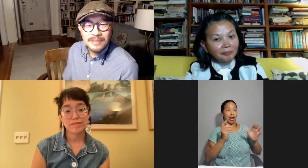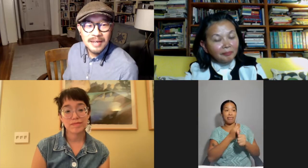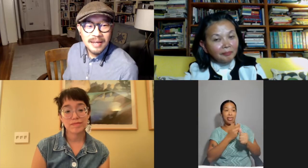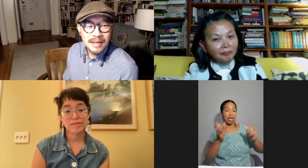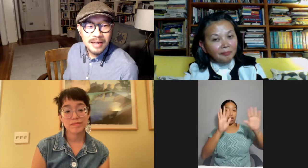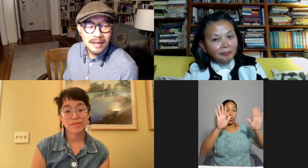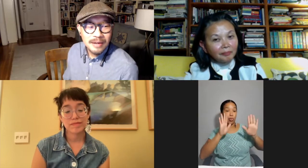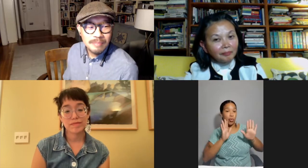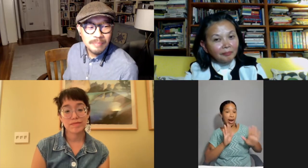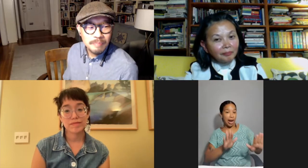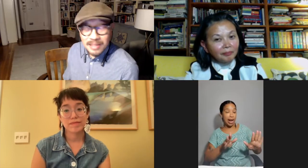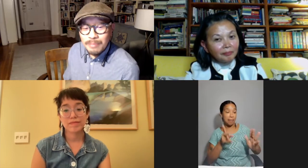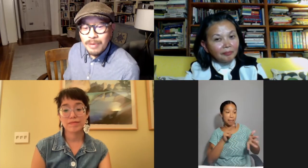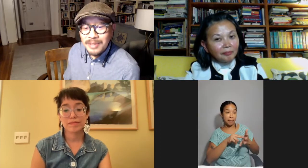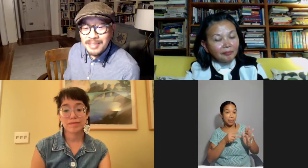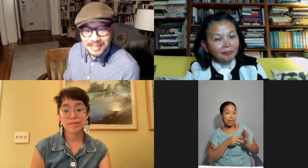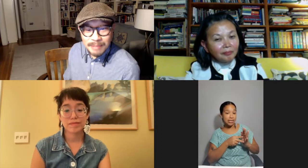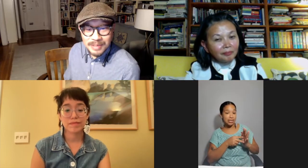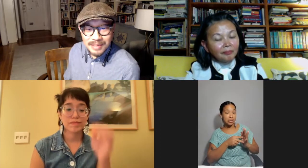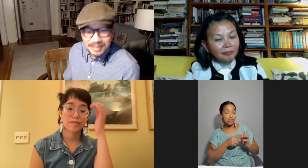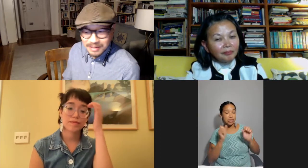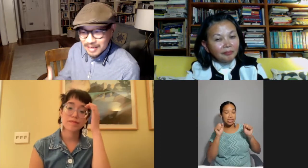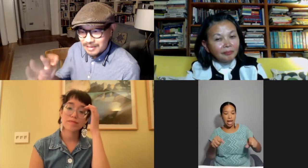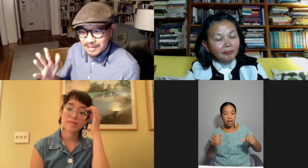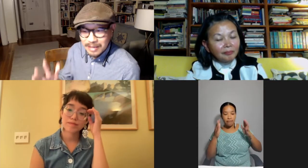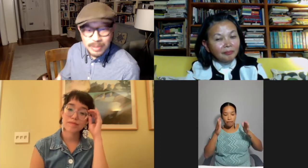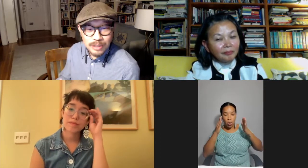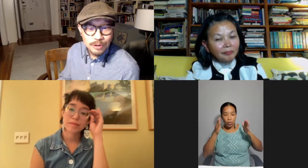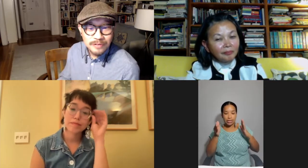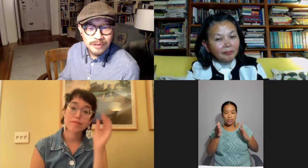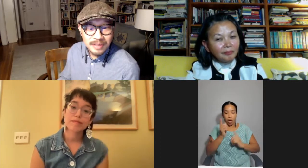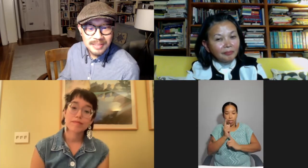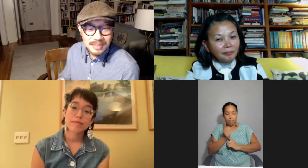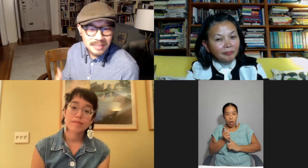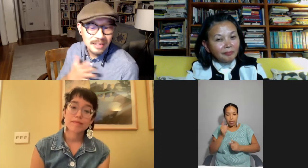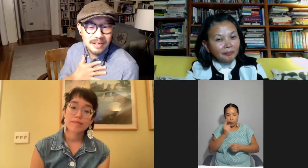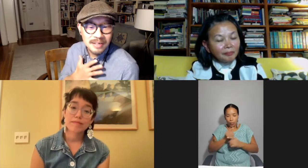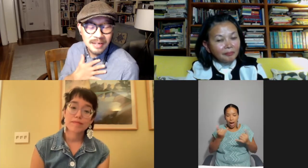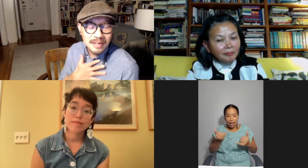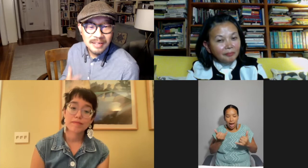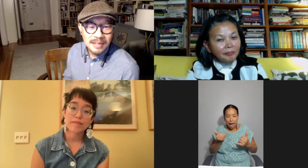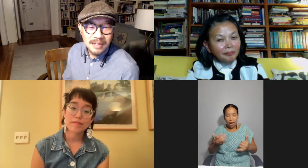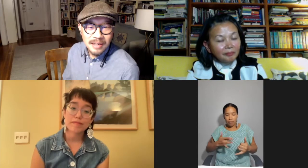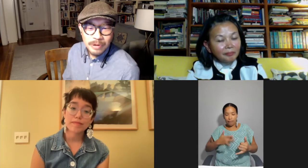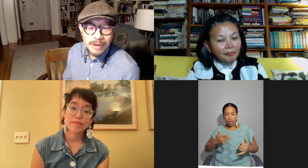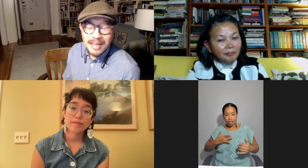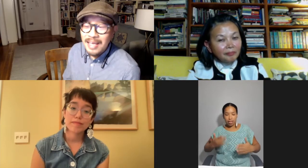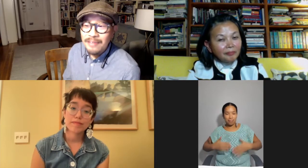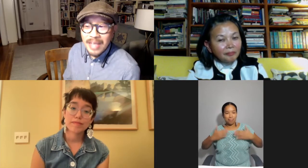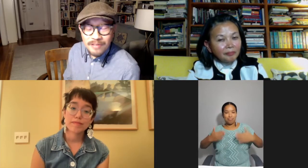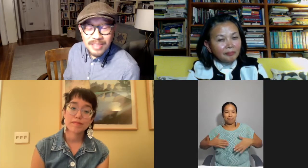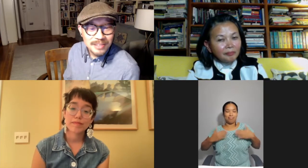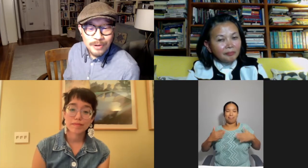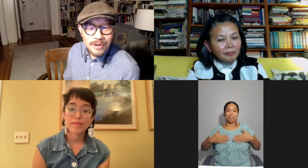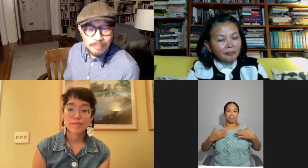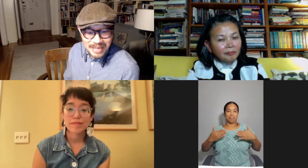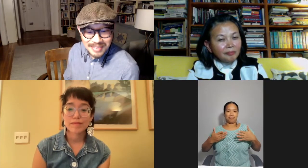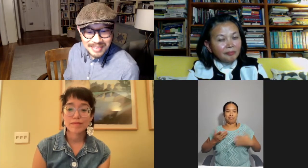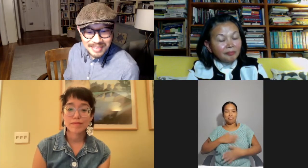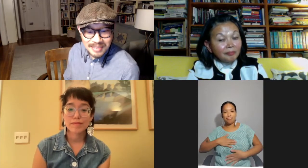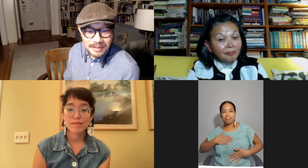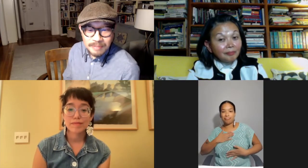kind of be in the moment, accept it, and be joyful in a sincere and a real way. And if everything is